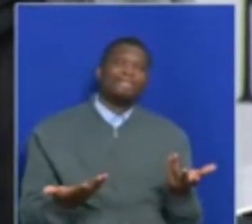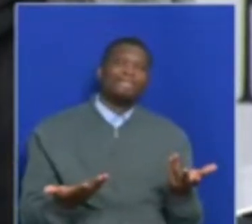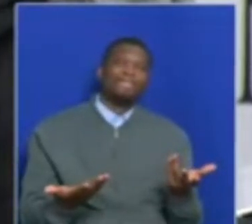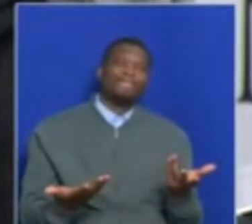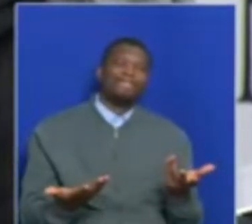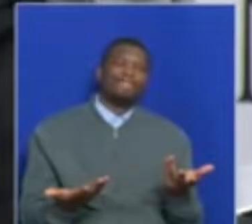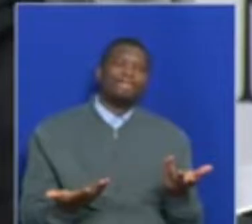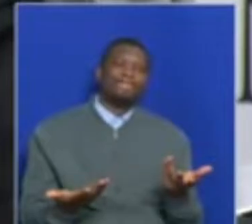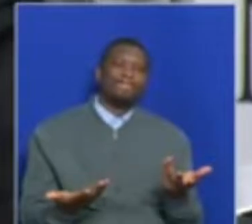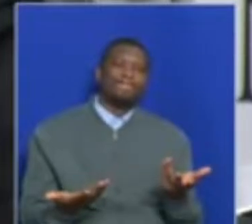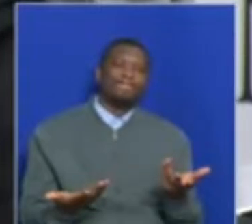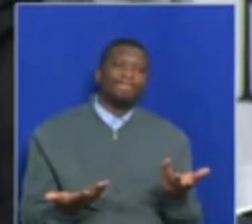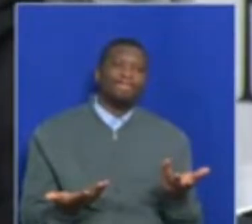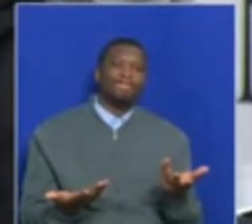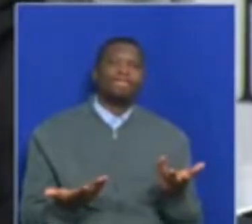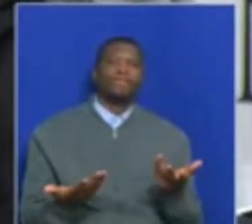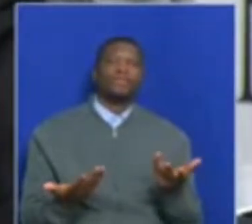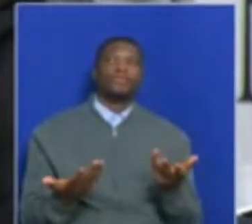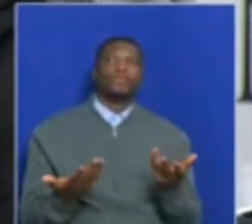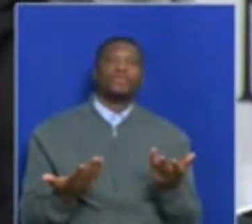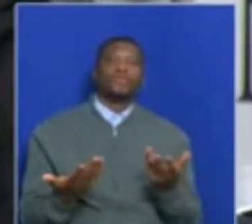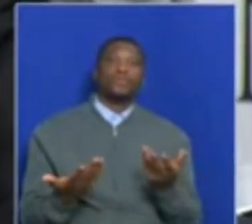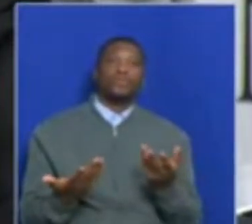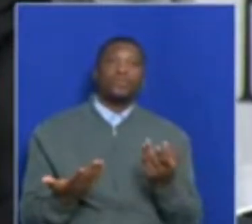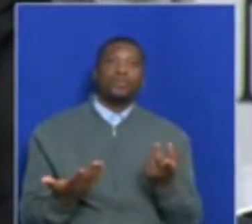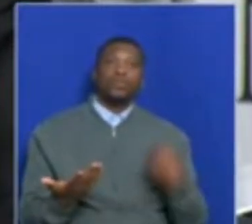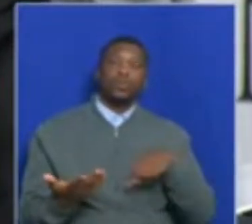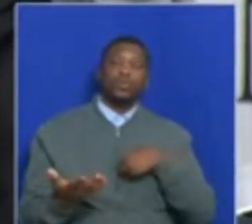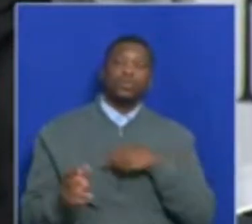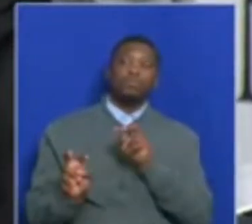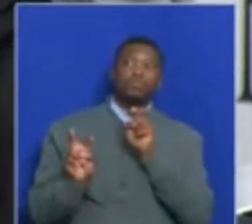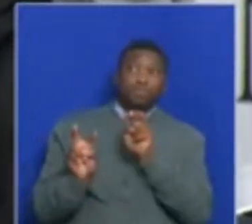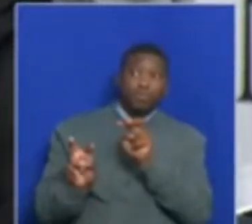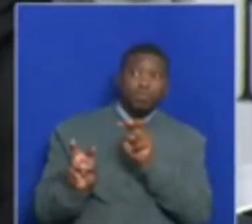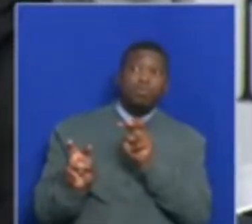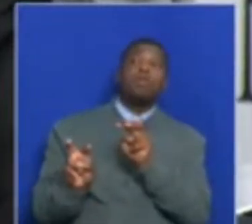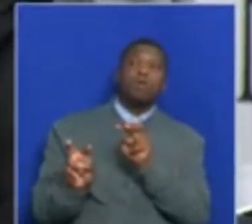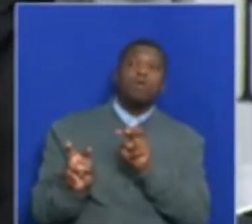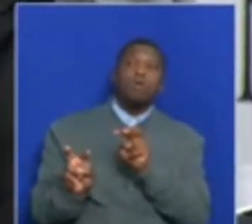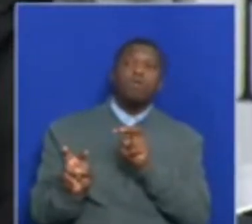our understanding is that the task teams fell under Lieutenant General Mkonazi.